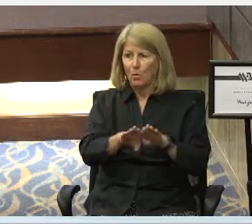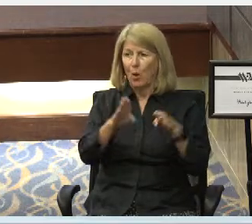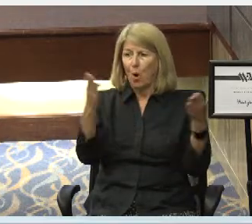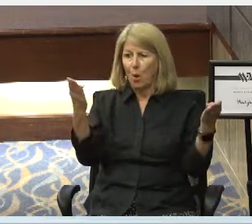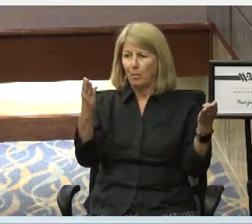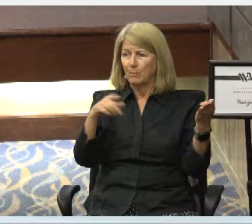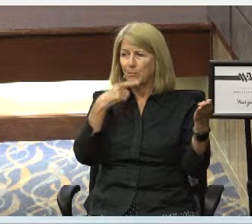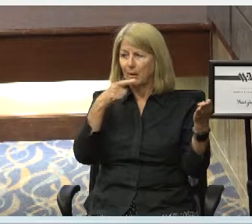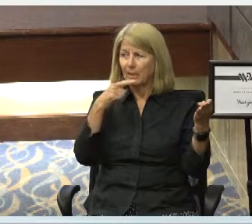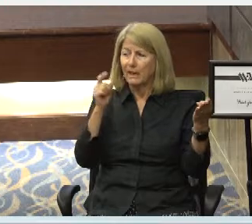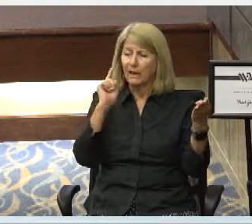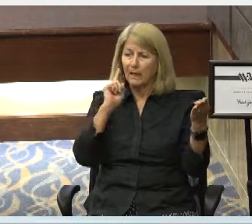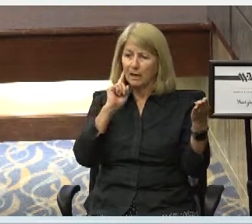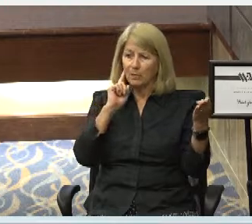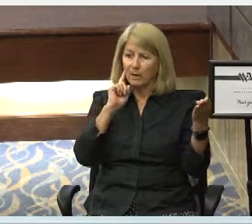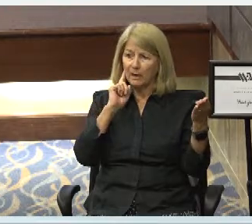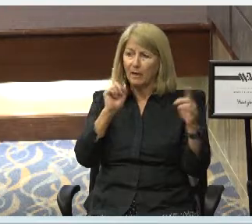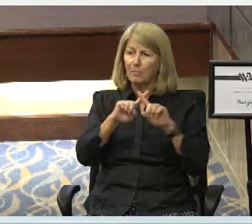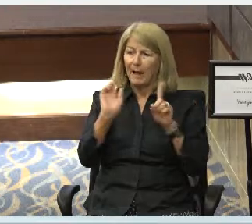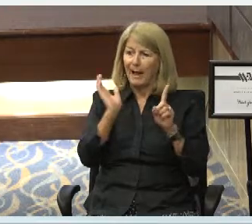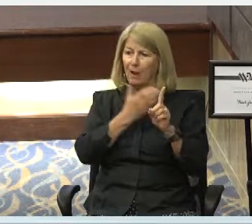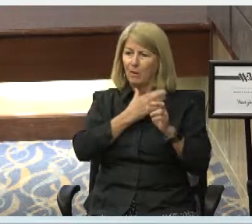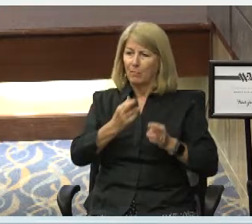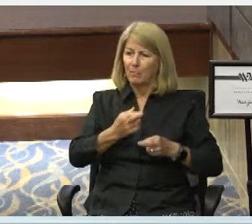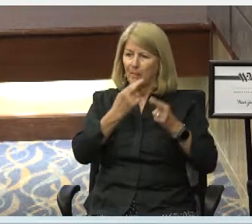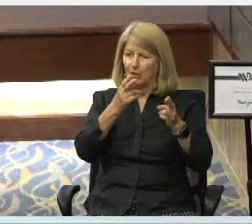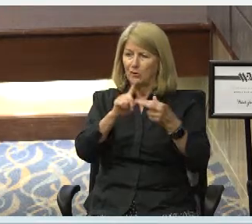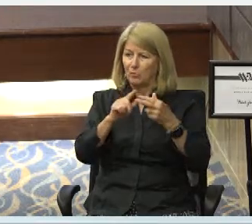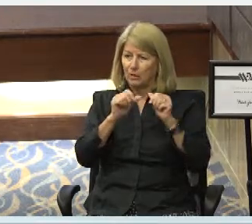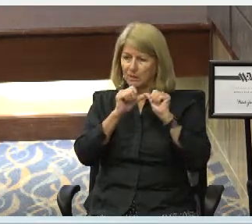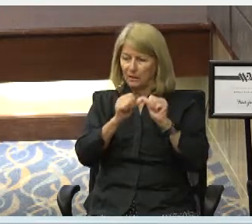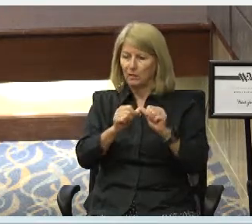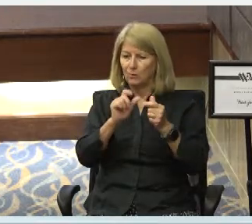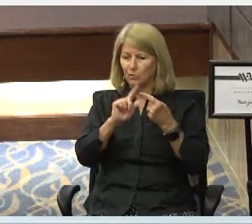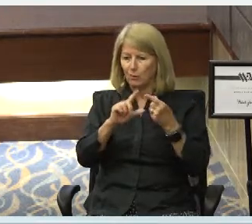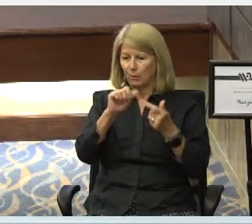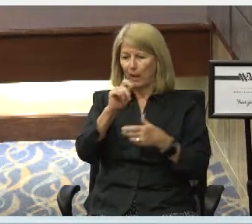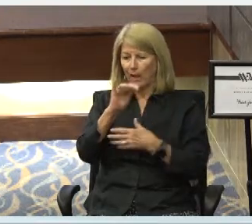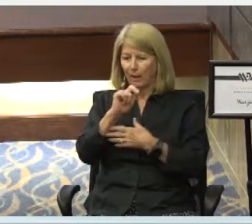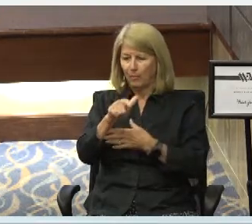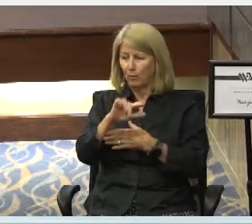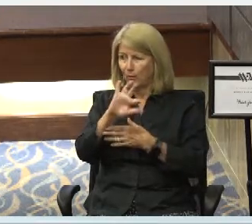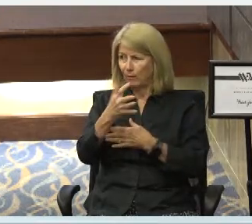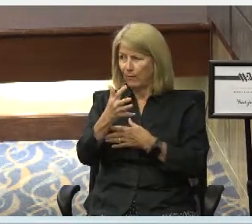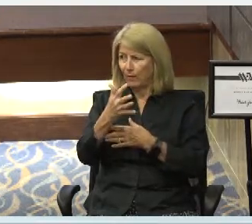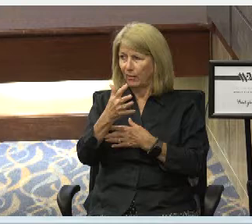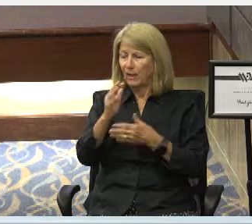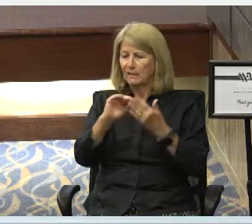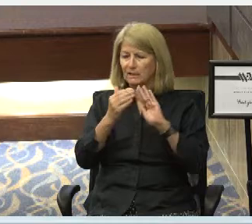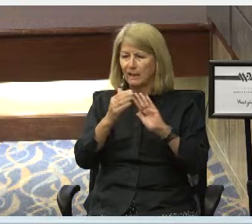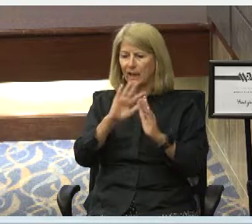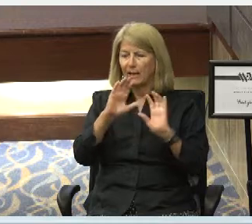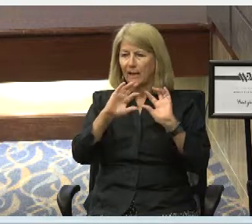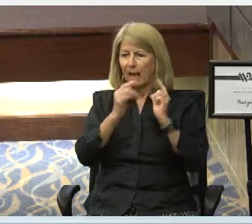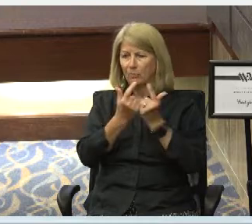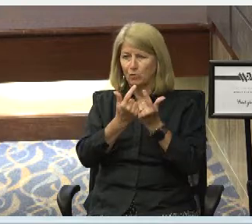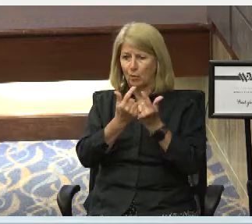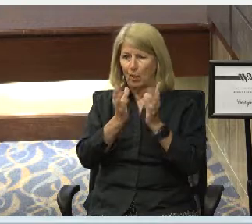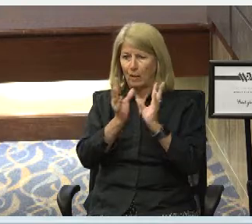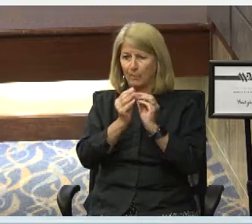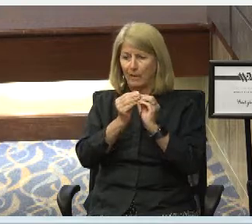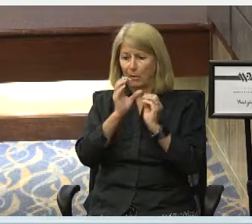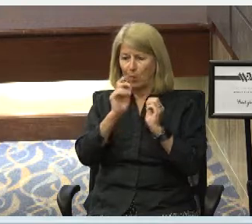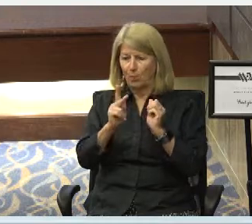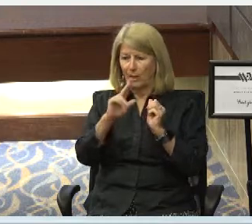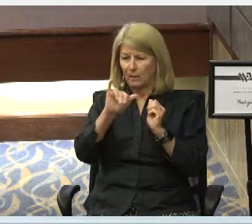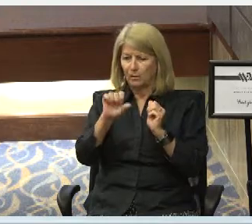hearing, but our recommendation would be to continue it to the April 5th City Council meeting. Okay,